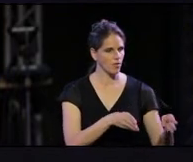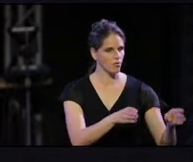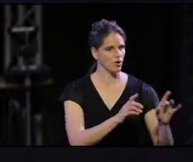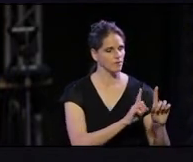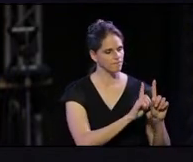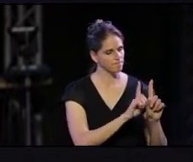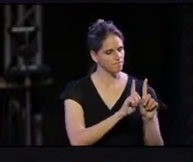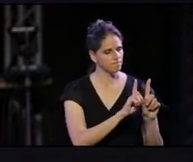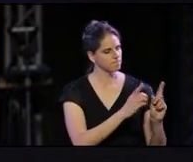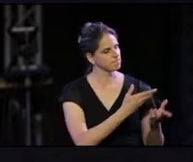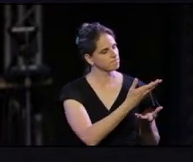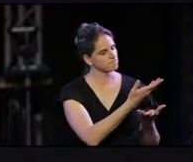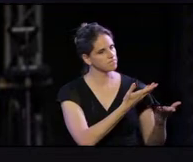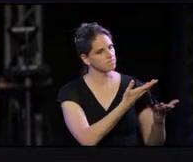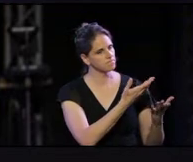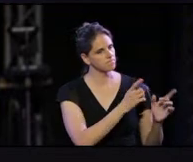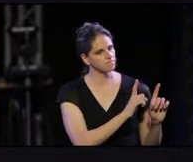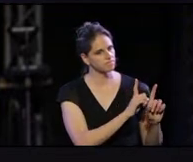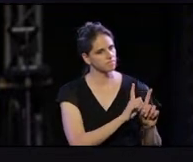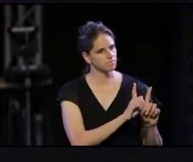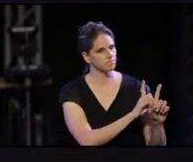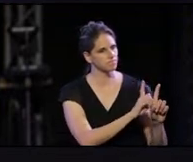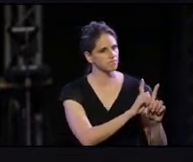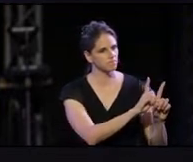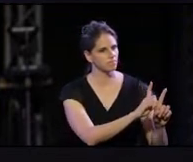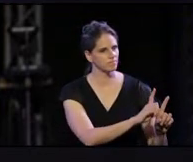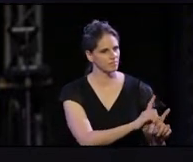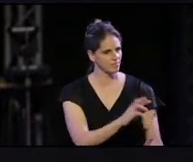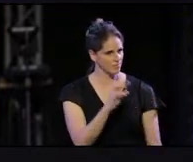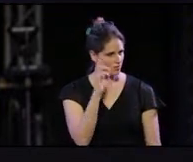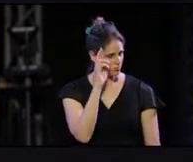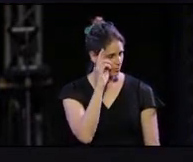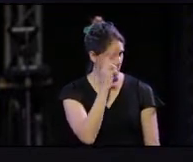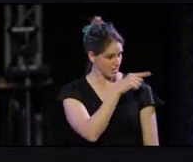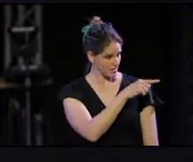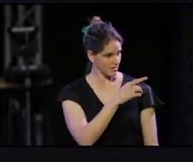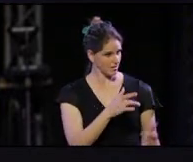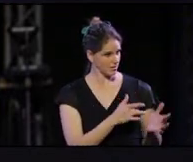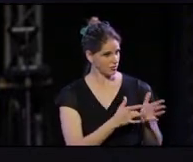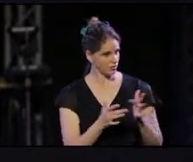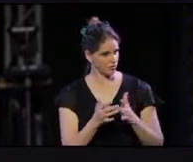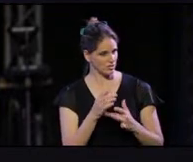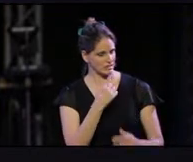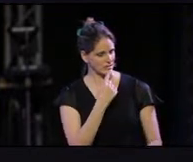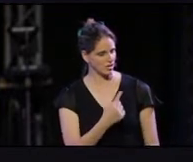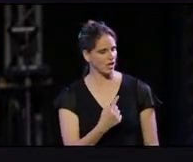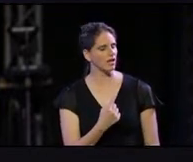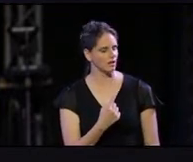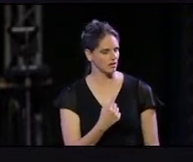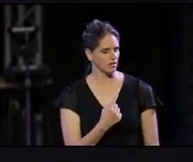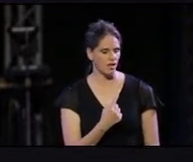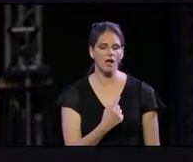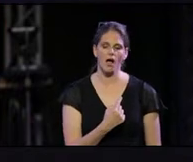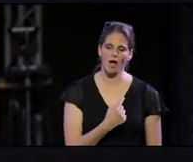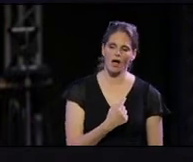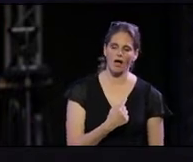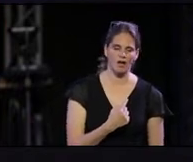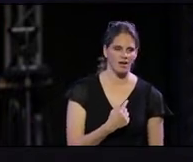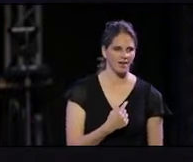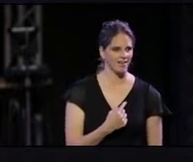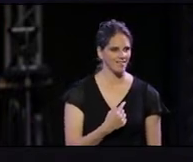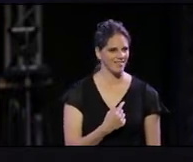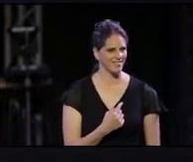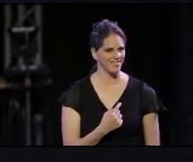And he talks to them. He reminds them of things that had happened. And he sits with them on the